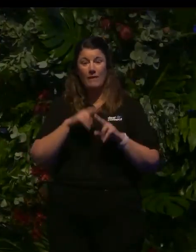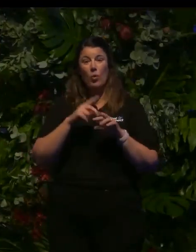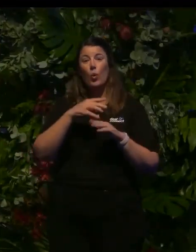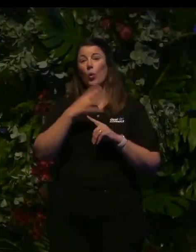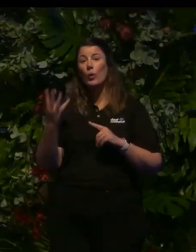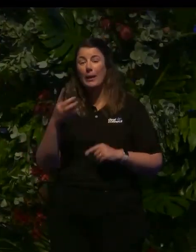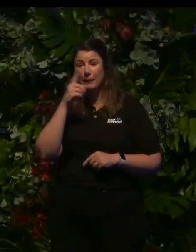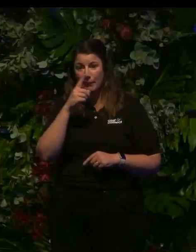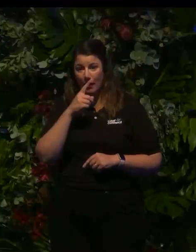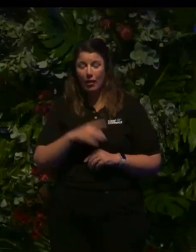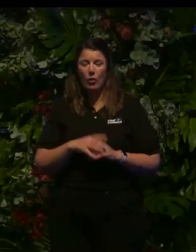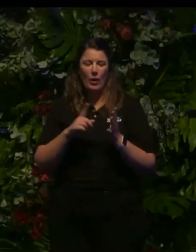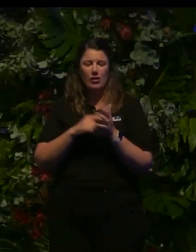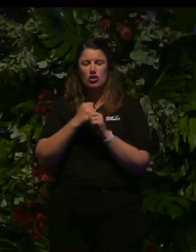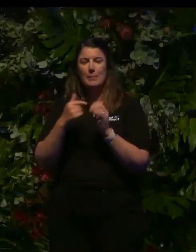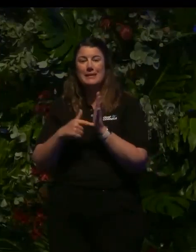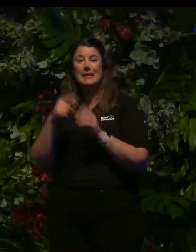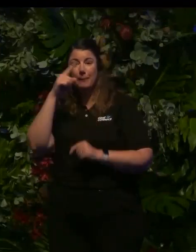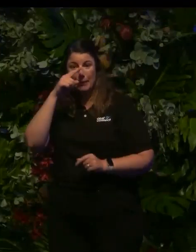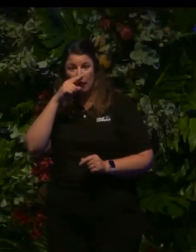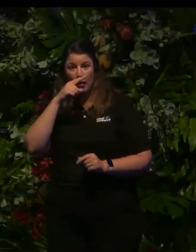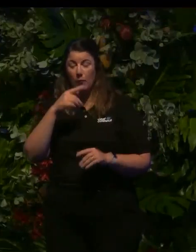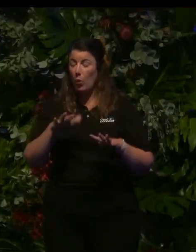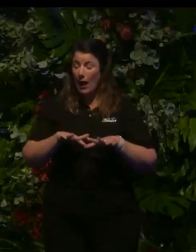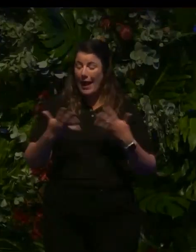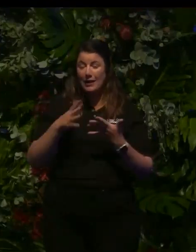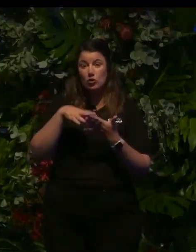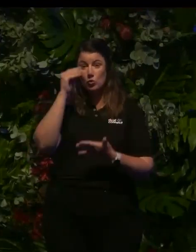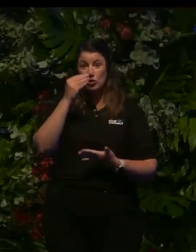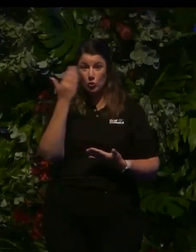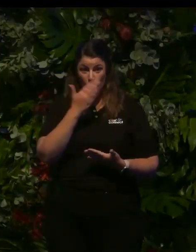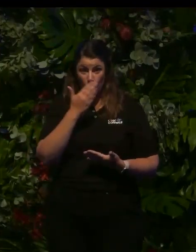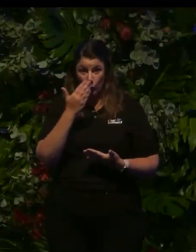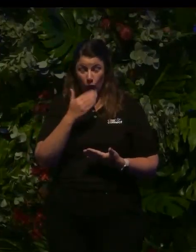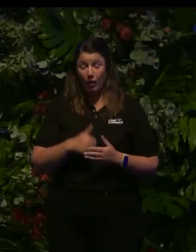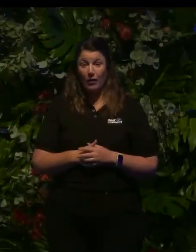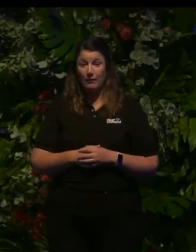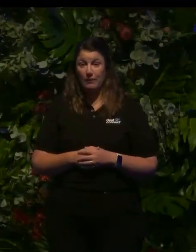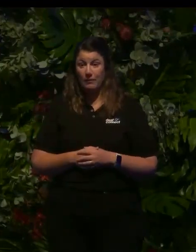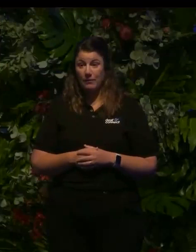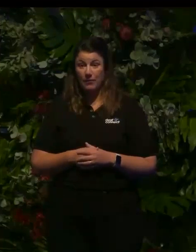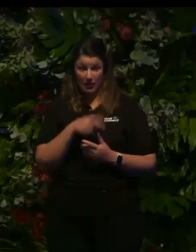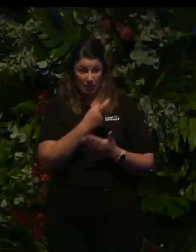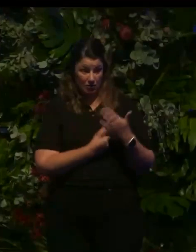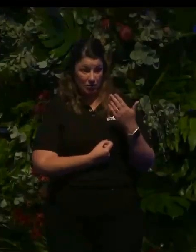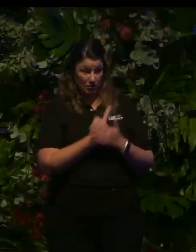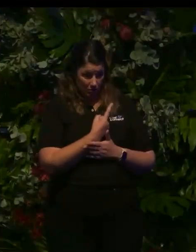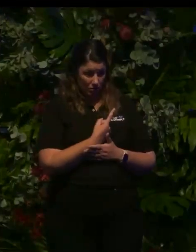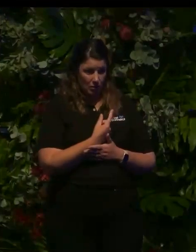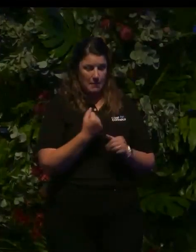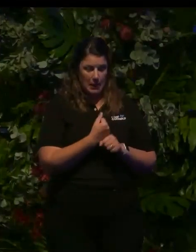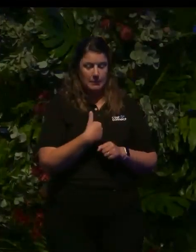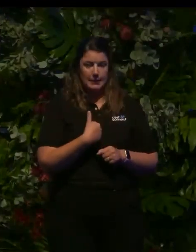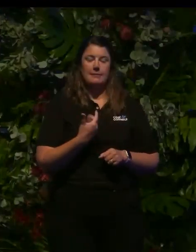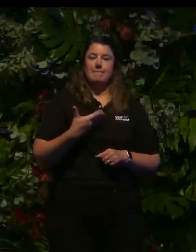people, and not only that, but for any student in the school. It cost that issue for me to talk to the general